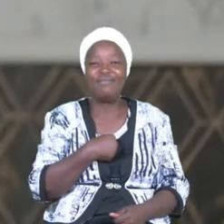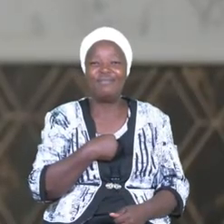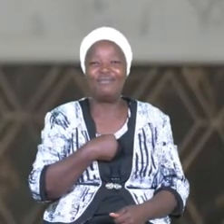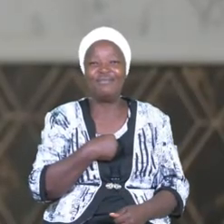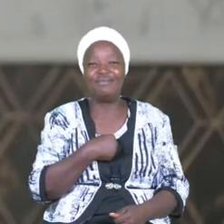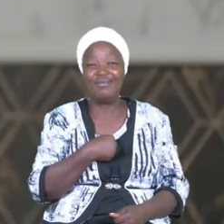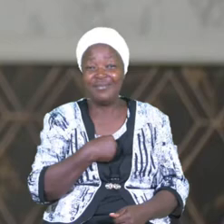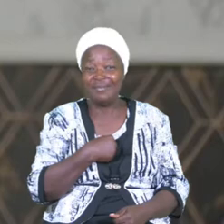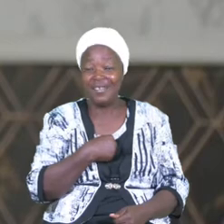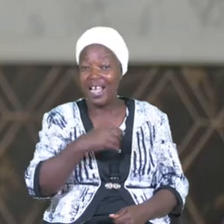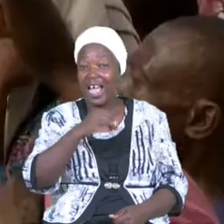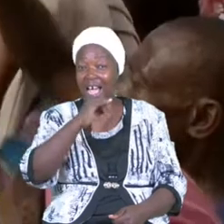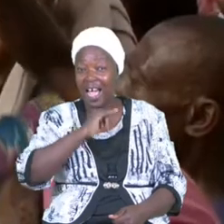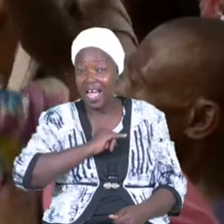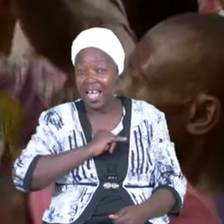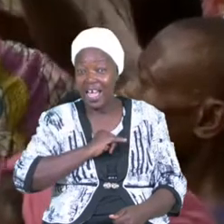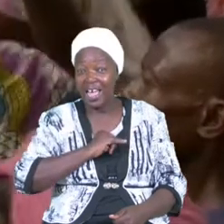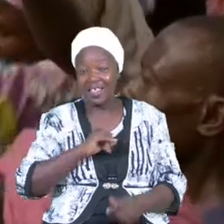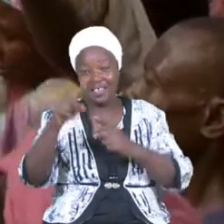I am.